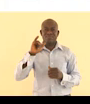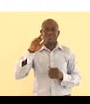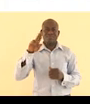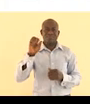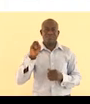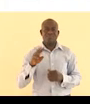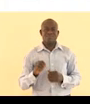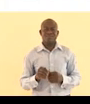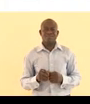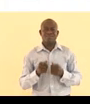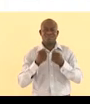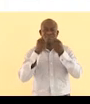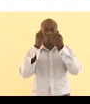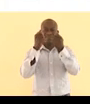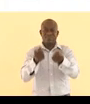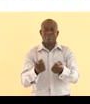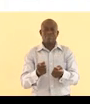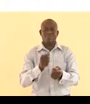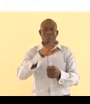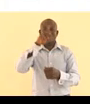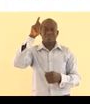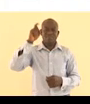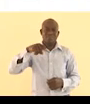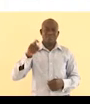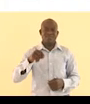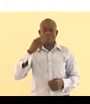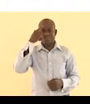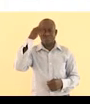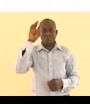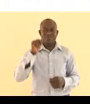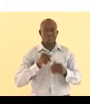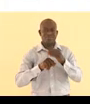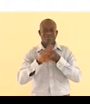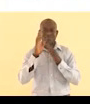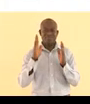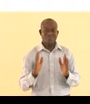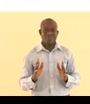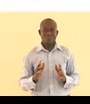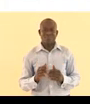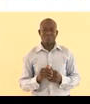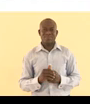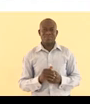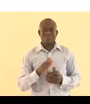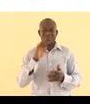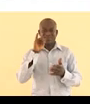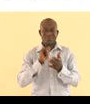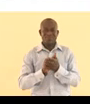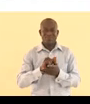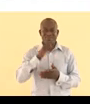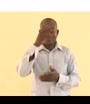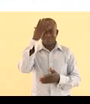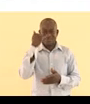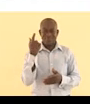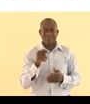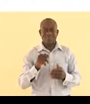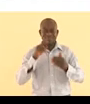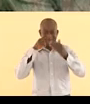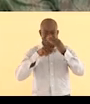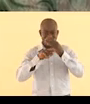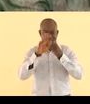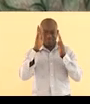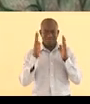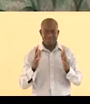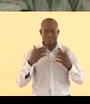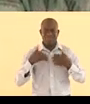The Lord supplies the graces necessary for his prophets. Amen? Amen. That is why the prophet has to be close to